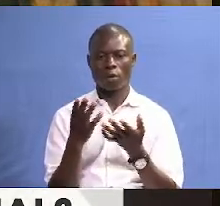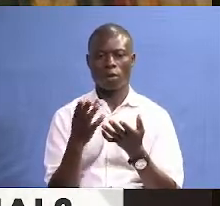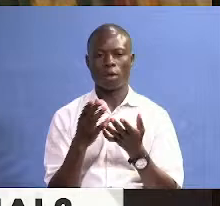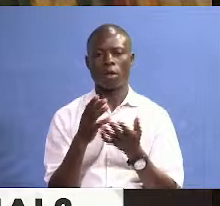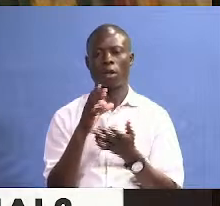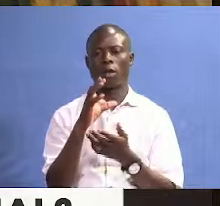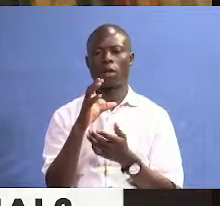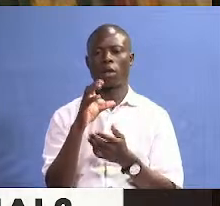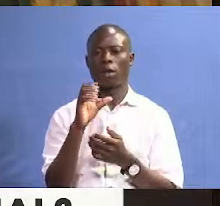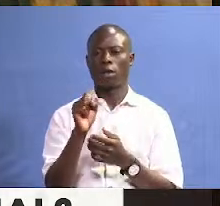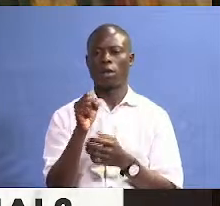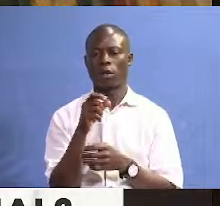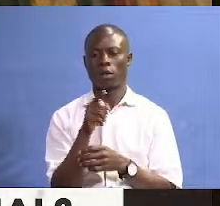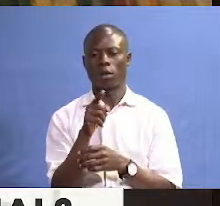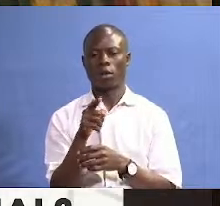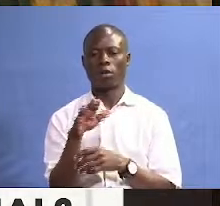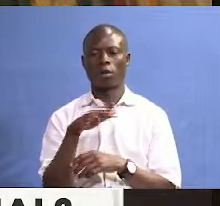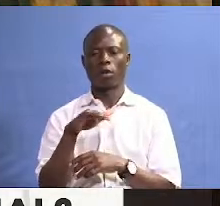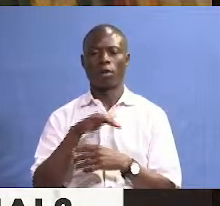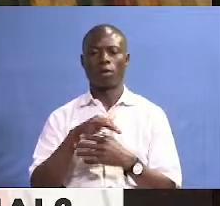meetings